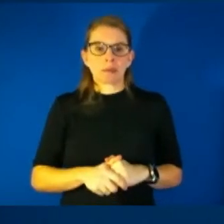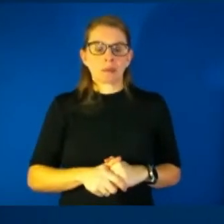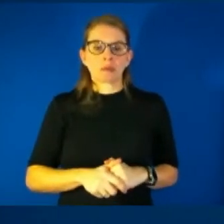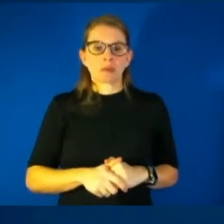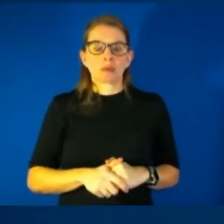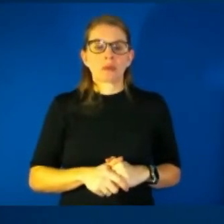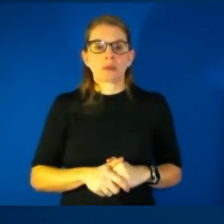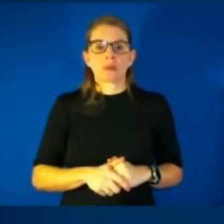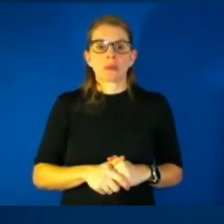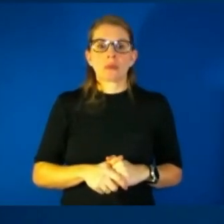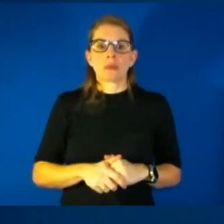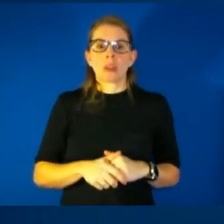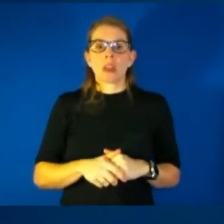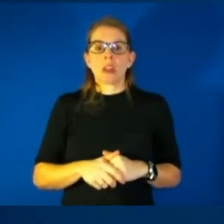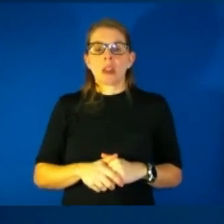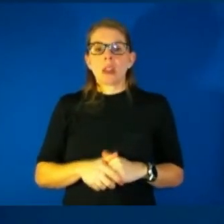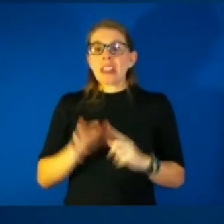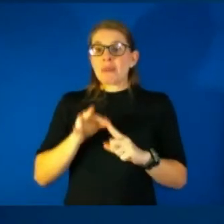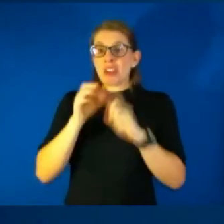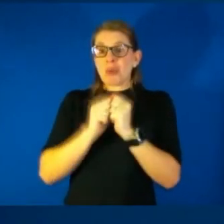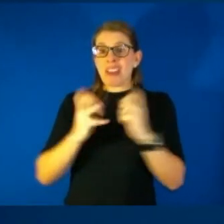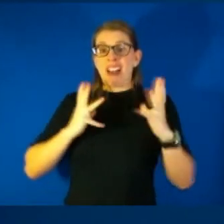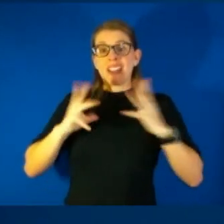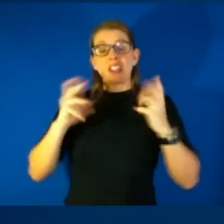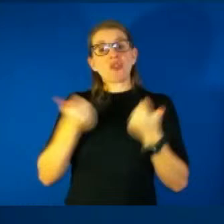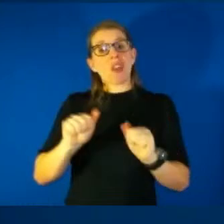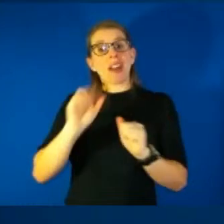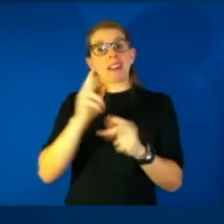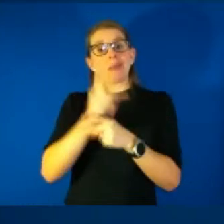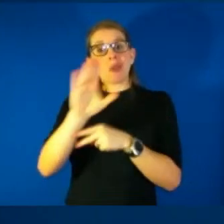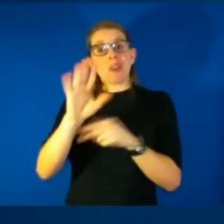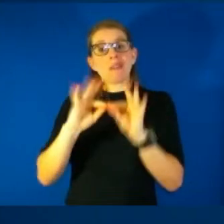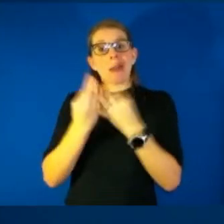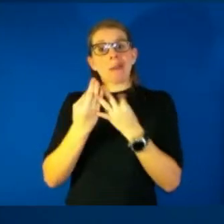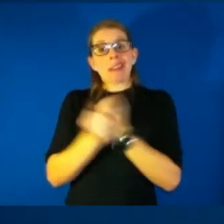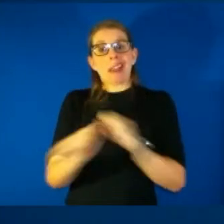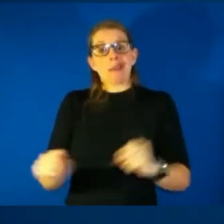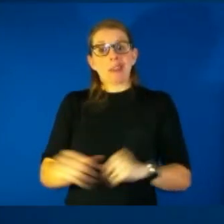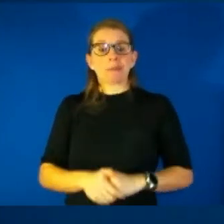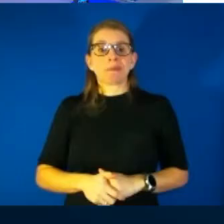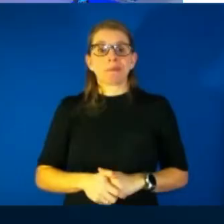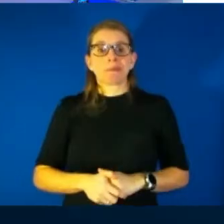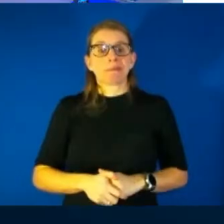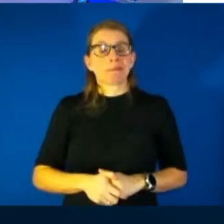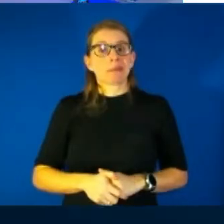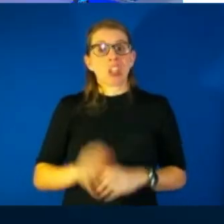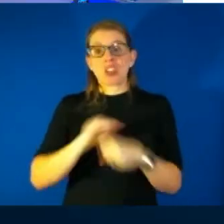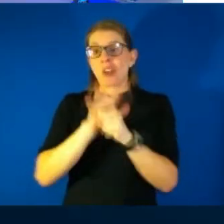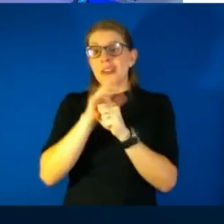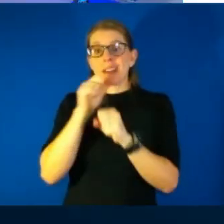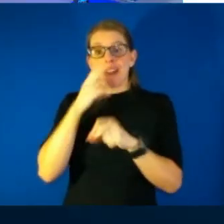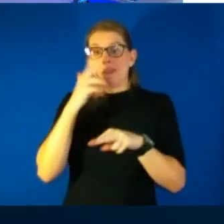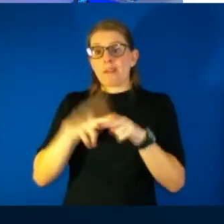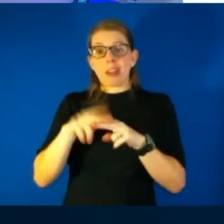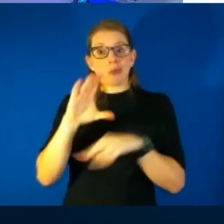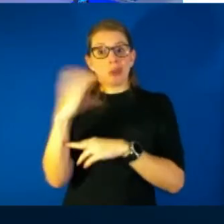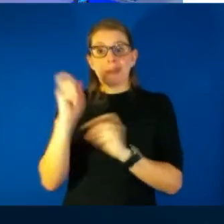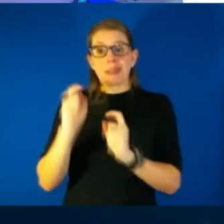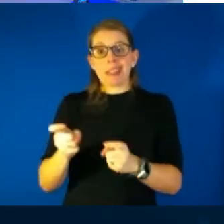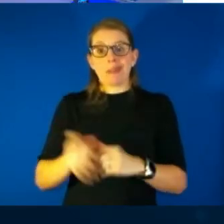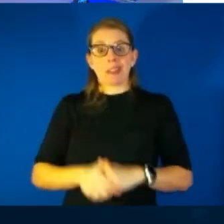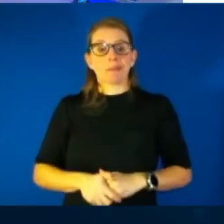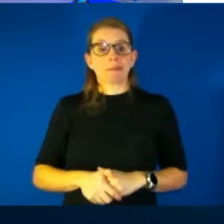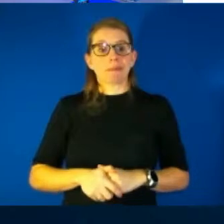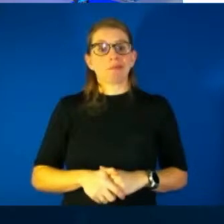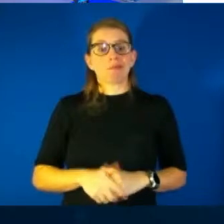family safe, especially with the holidays up and coming. COVID's not a fun Christmas gift. Damn. Well done. Ooh, that's